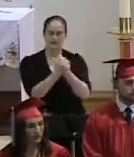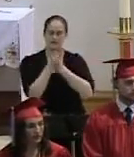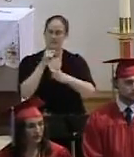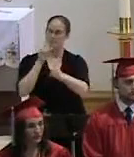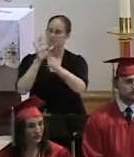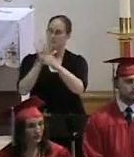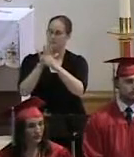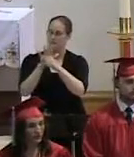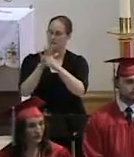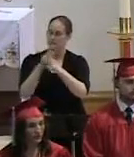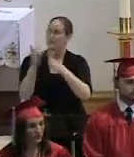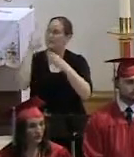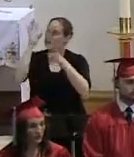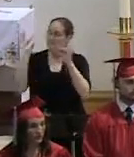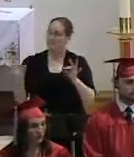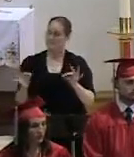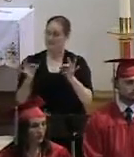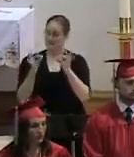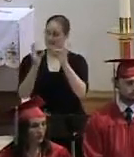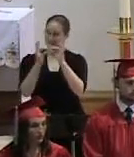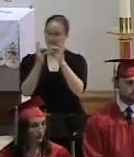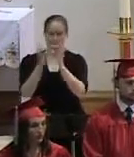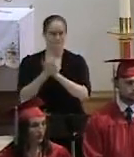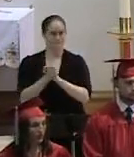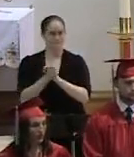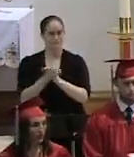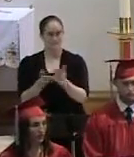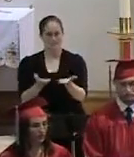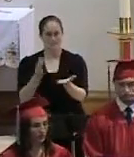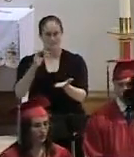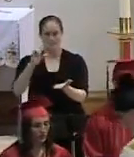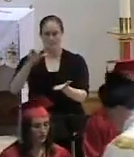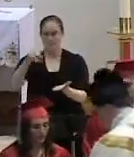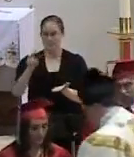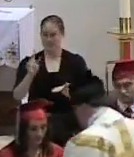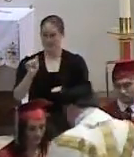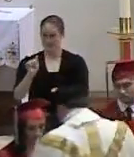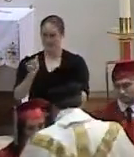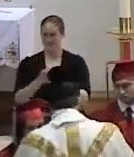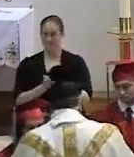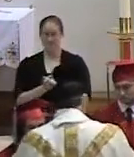devotion for the Mass. And so I have one for Jenna,